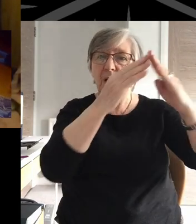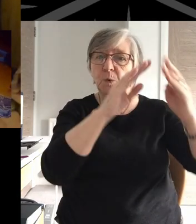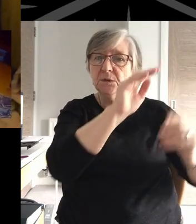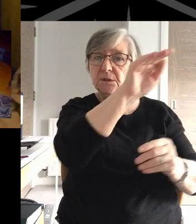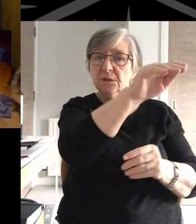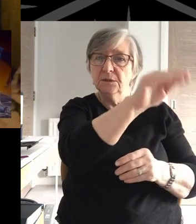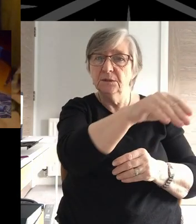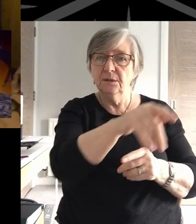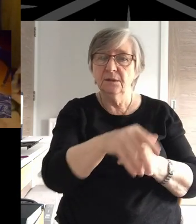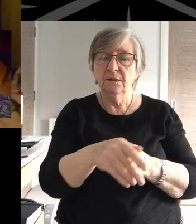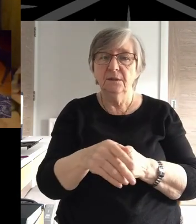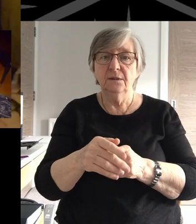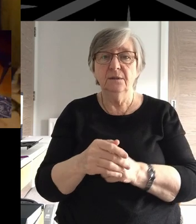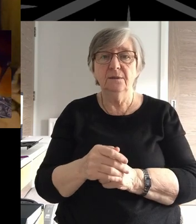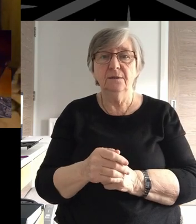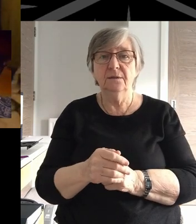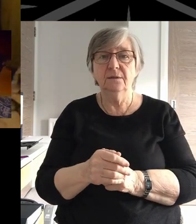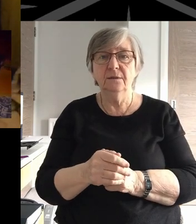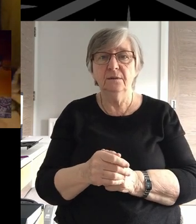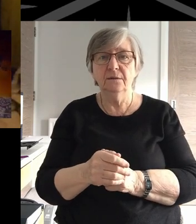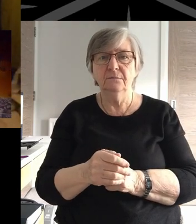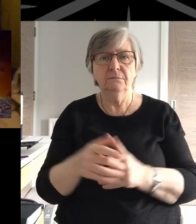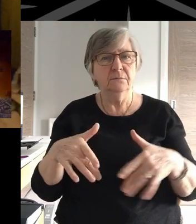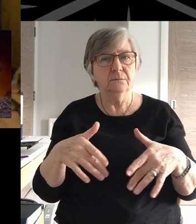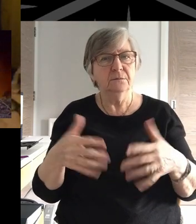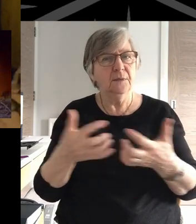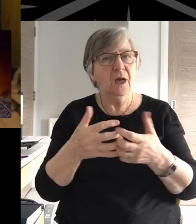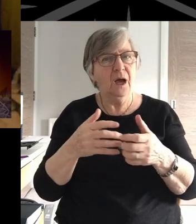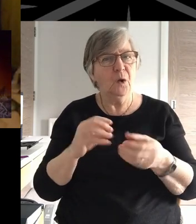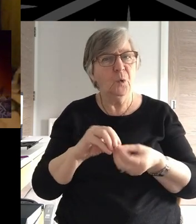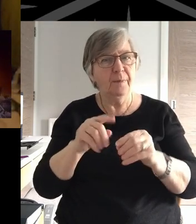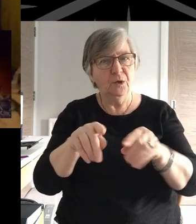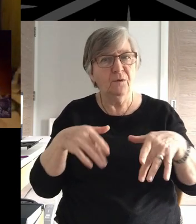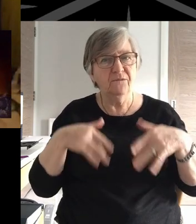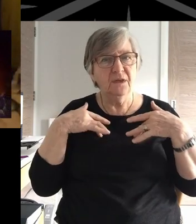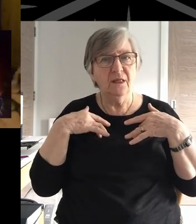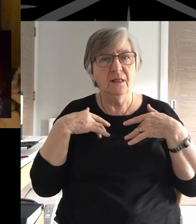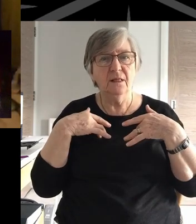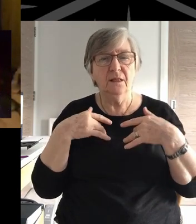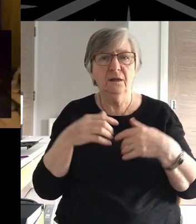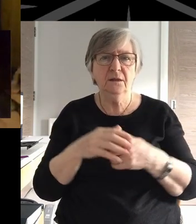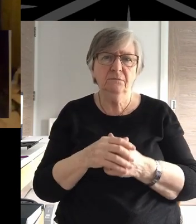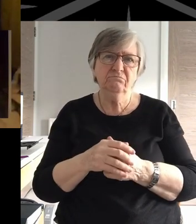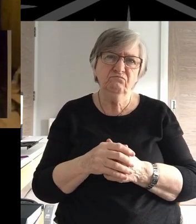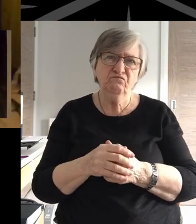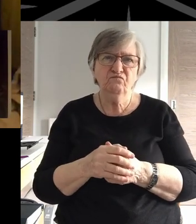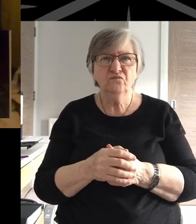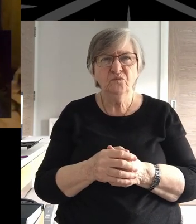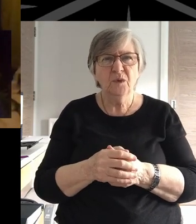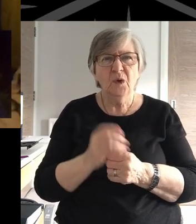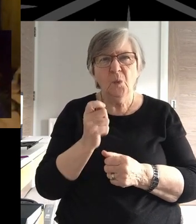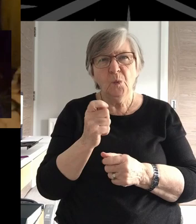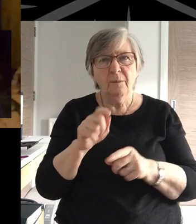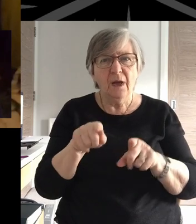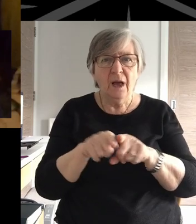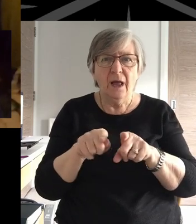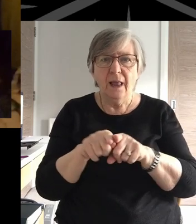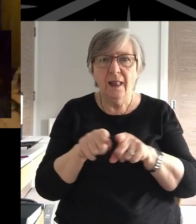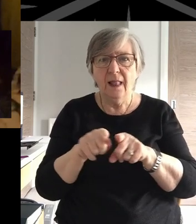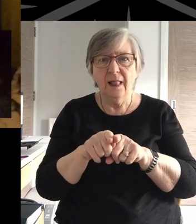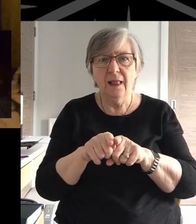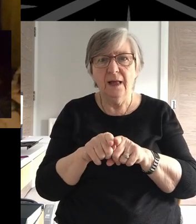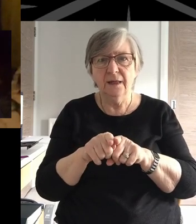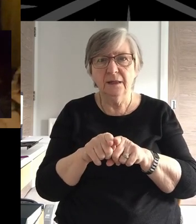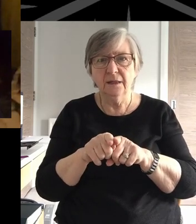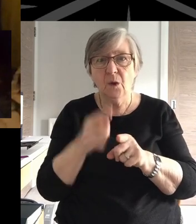back. How does it make you feel? It's kind of like, it's like